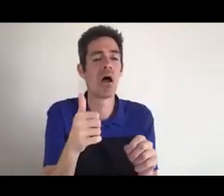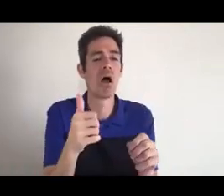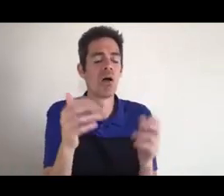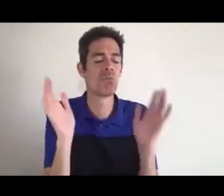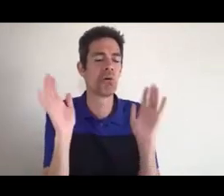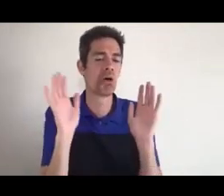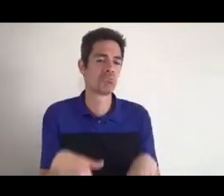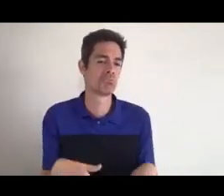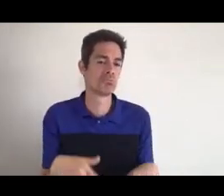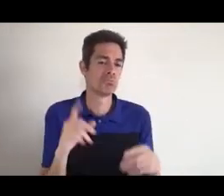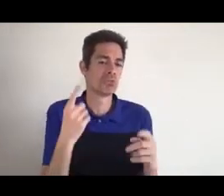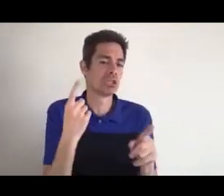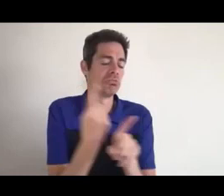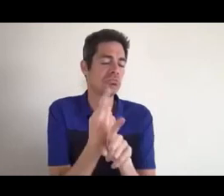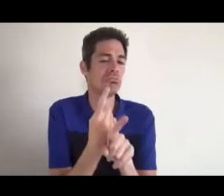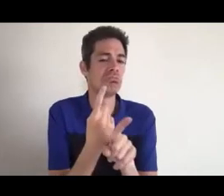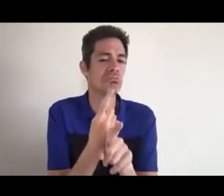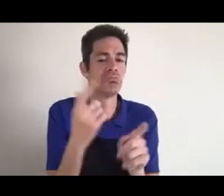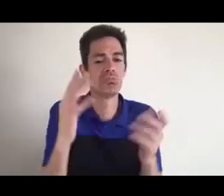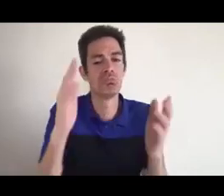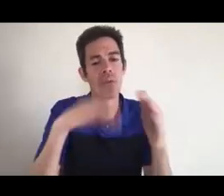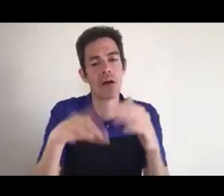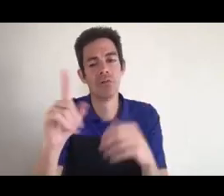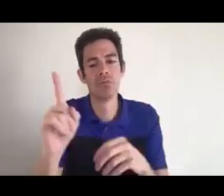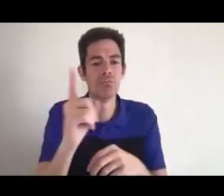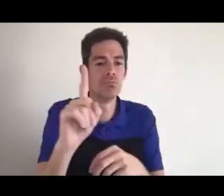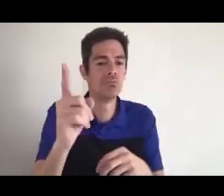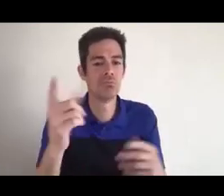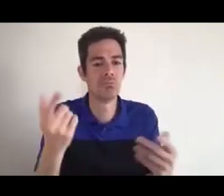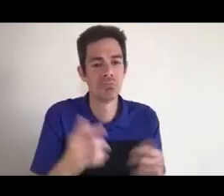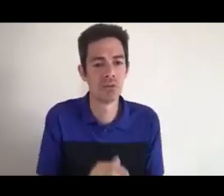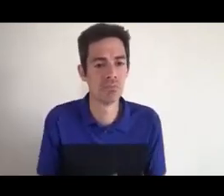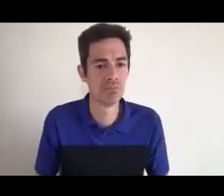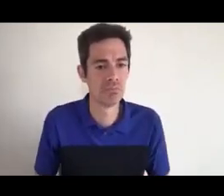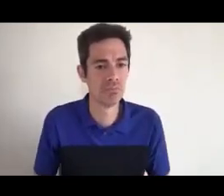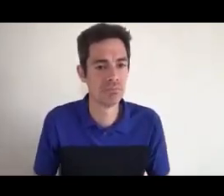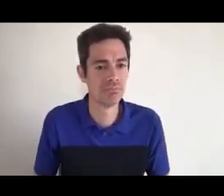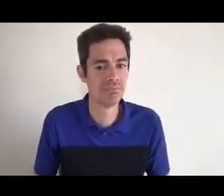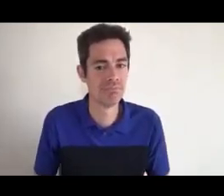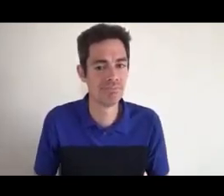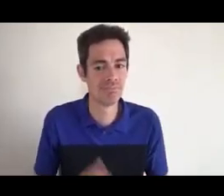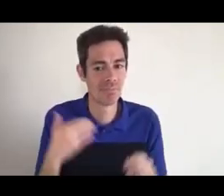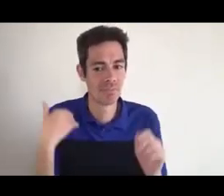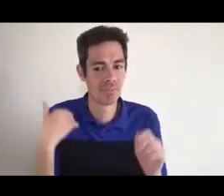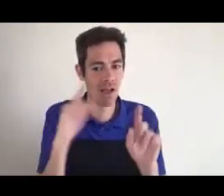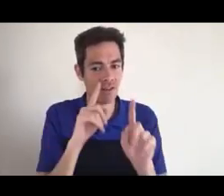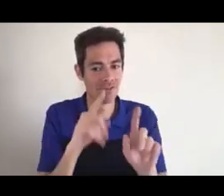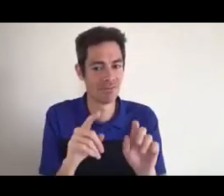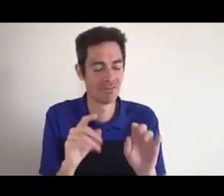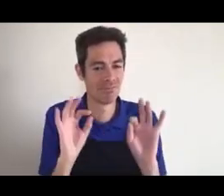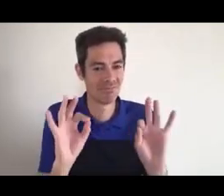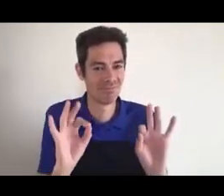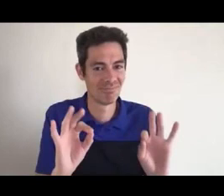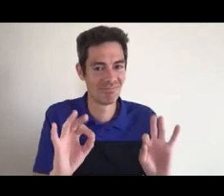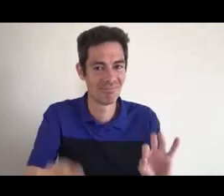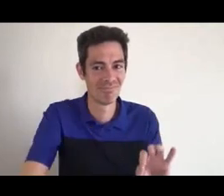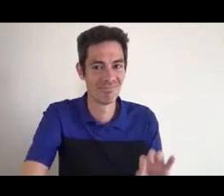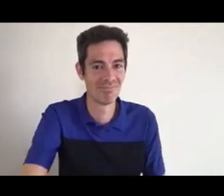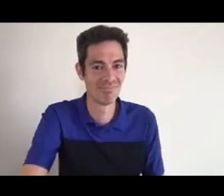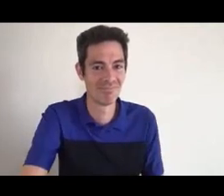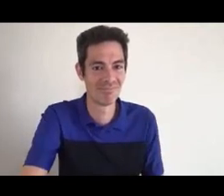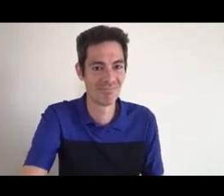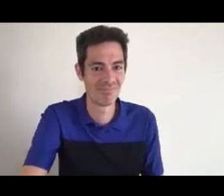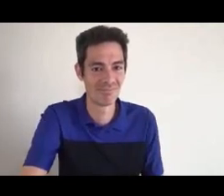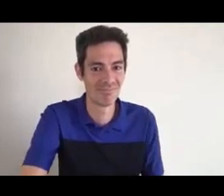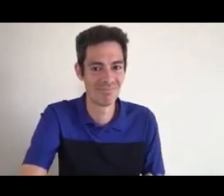you use that something more like if there's dialogue, but if not, then you would just kind of show the basic movements of the people. So hopefully that